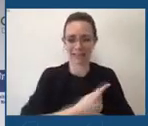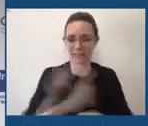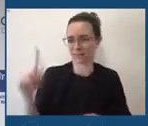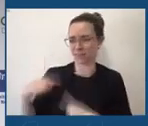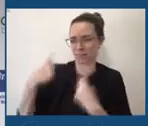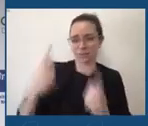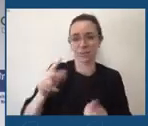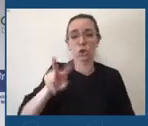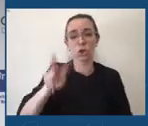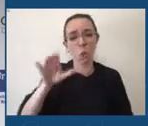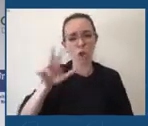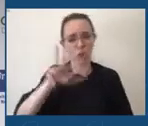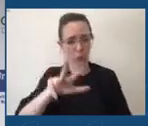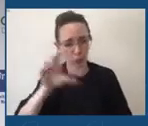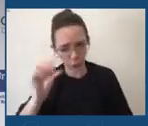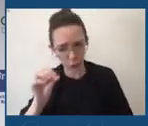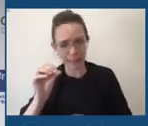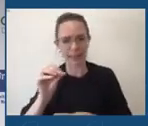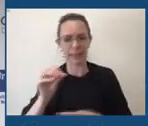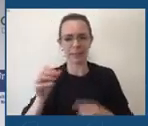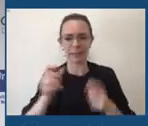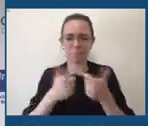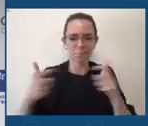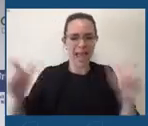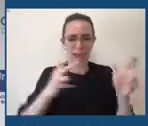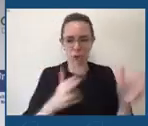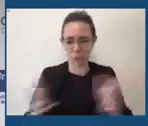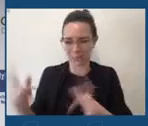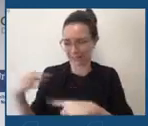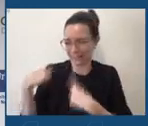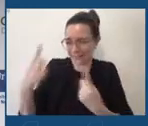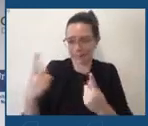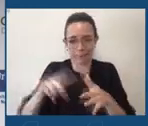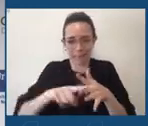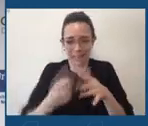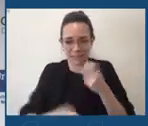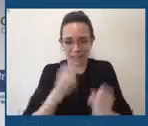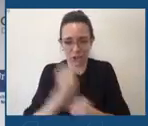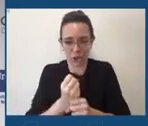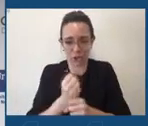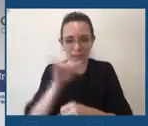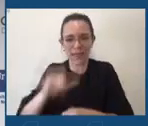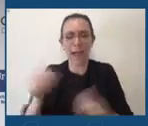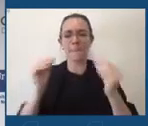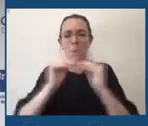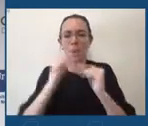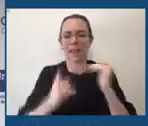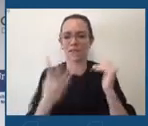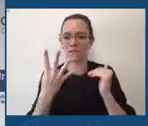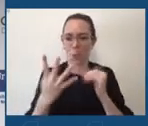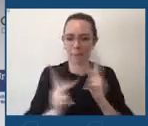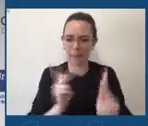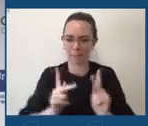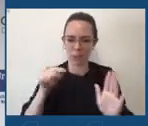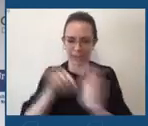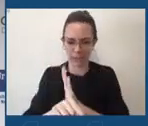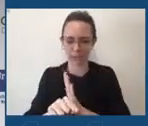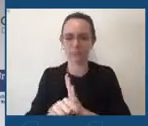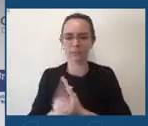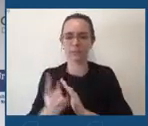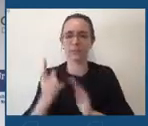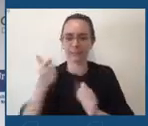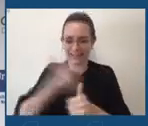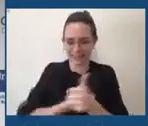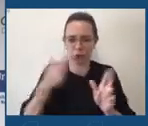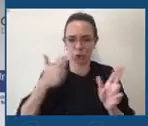shootings since this year started. That's more than 4 people killed a time. I will not take my eyes off the fact